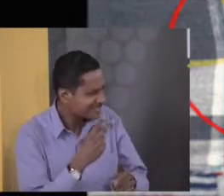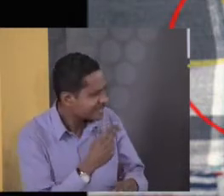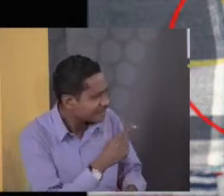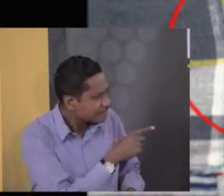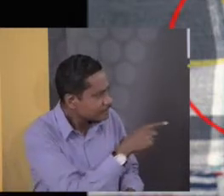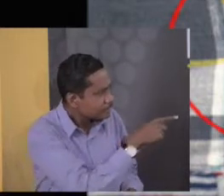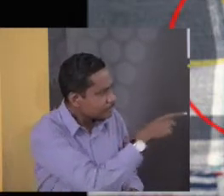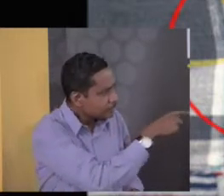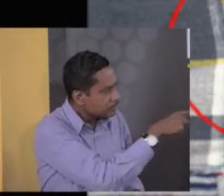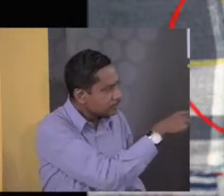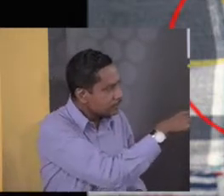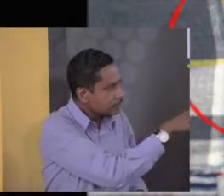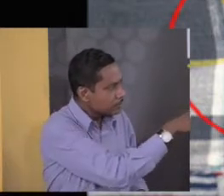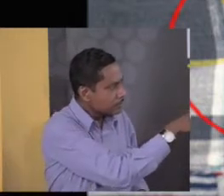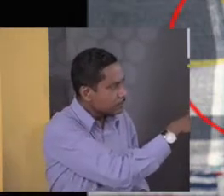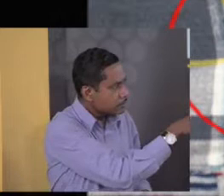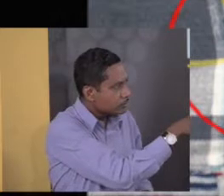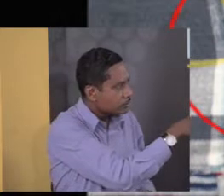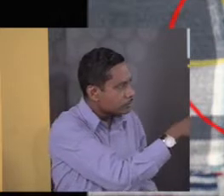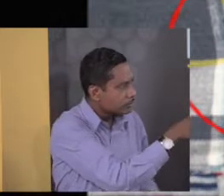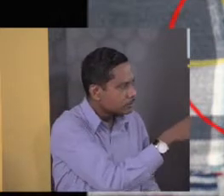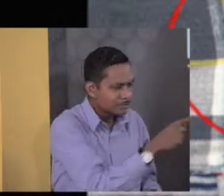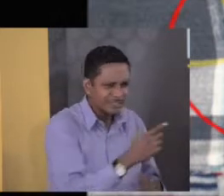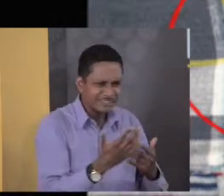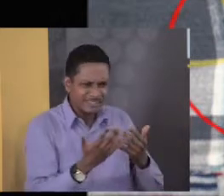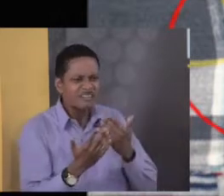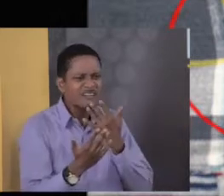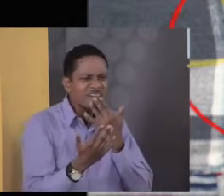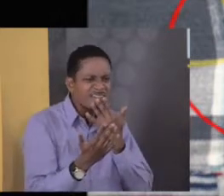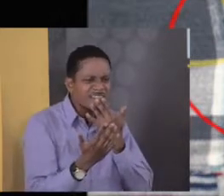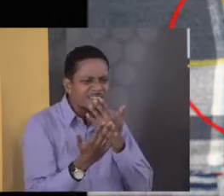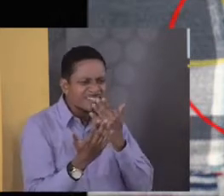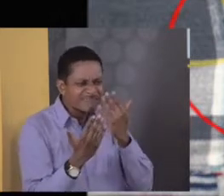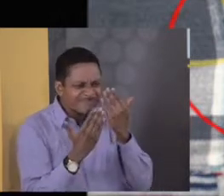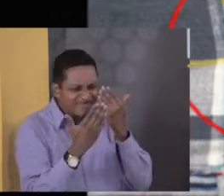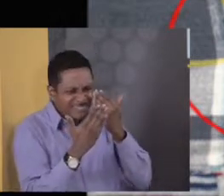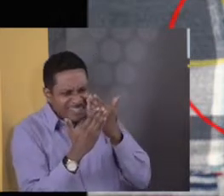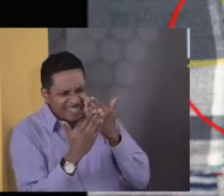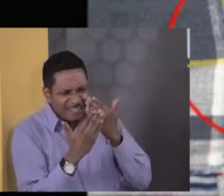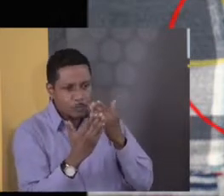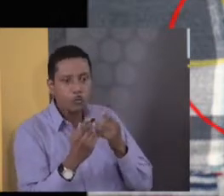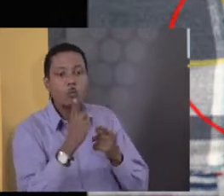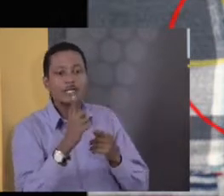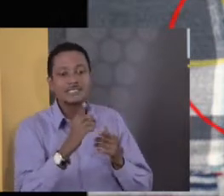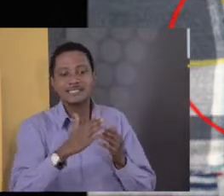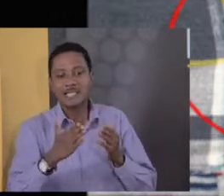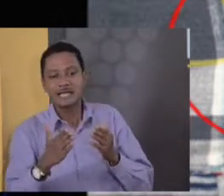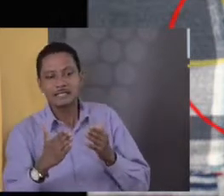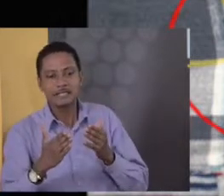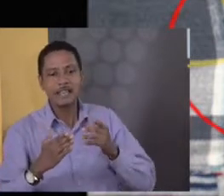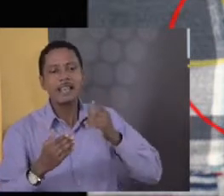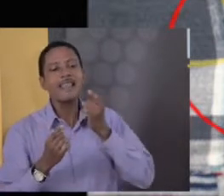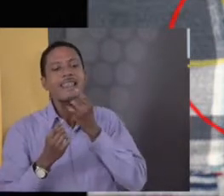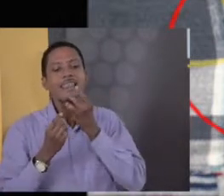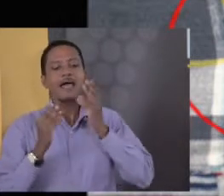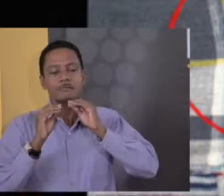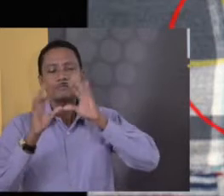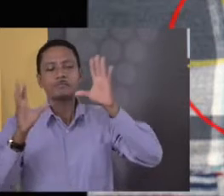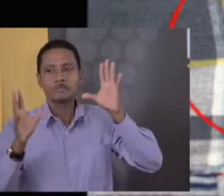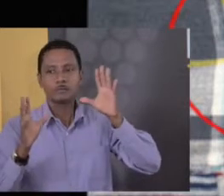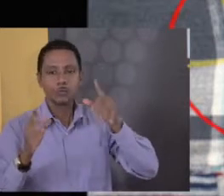one side is dark, you know. And at the top of that, you actually have a label that is upside